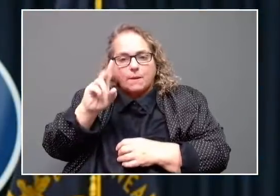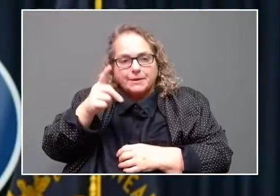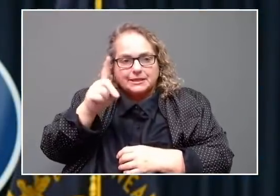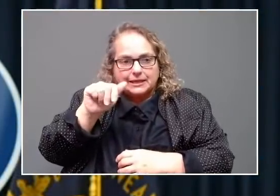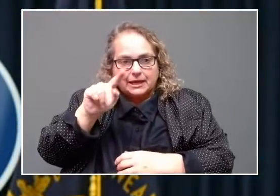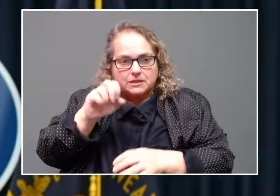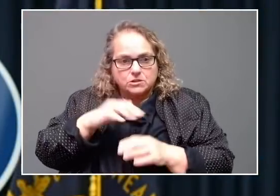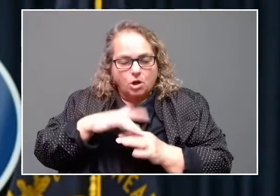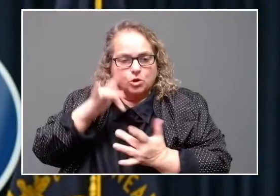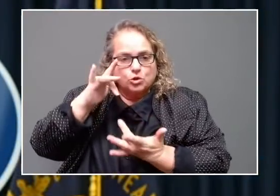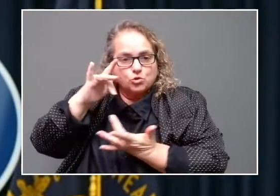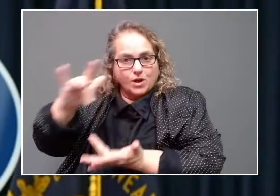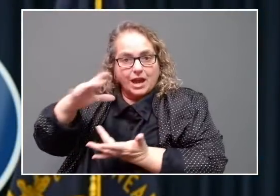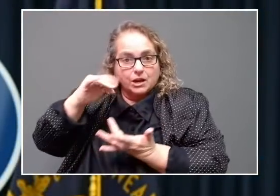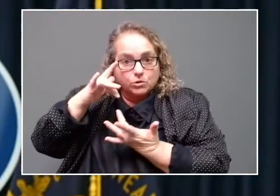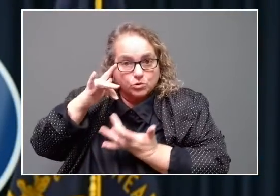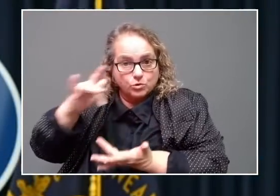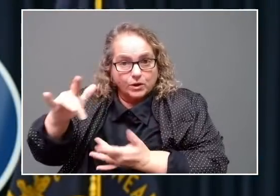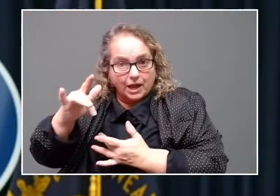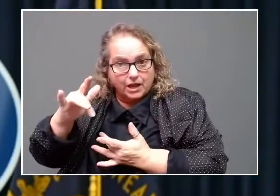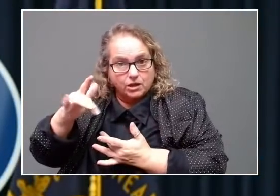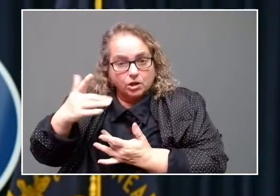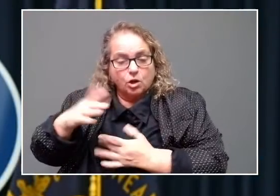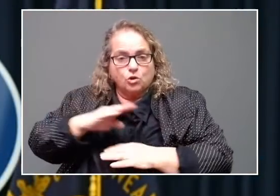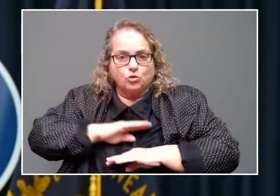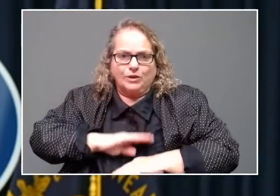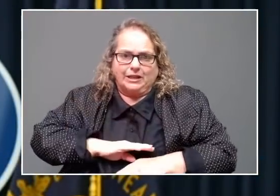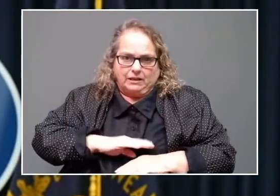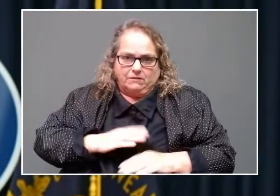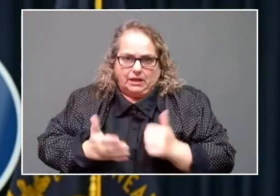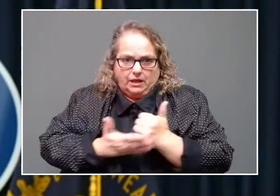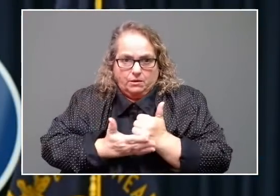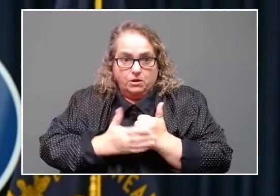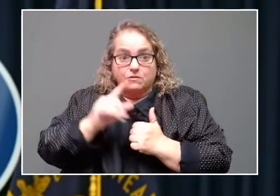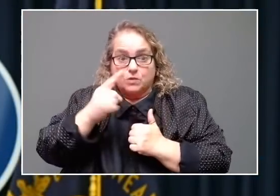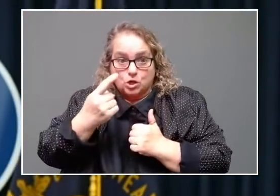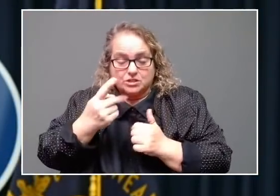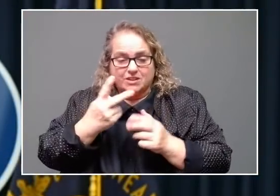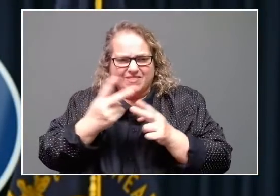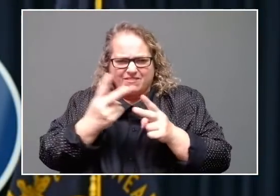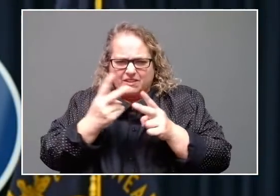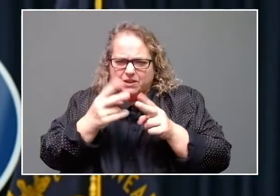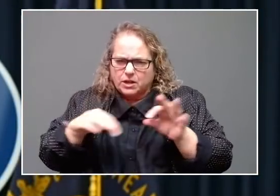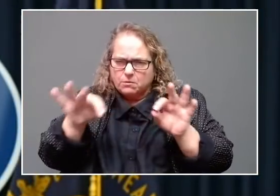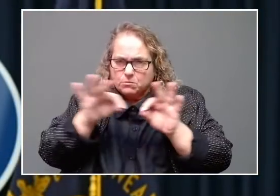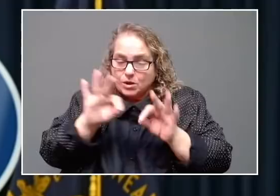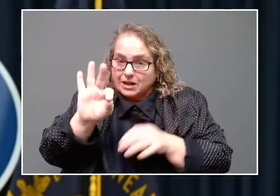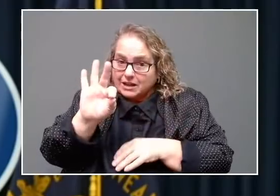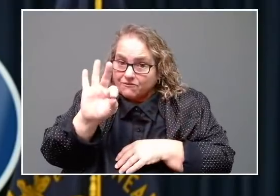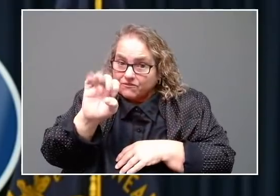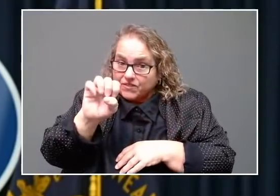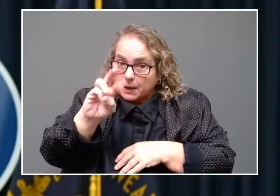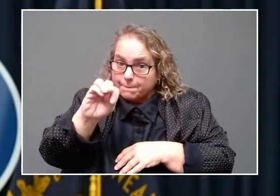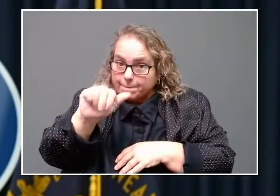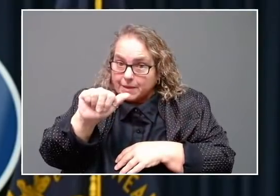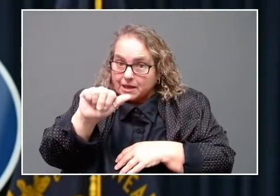tornado and tornado relief. First, incredibly important, the FEMA deadline for people